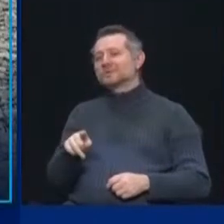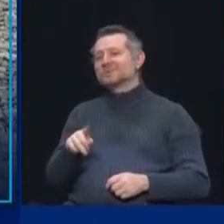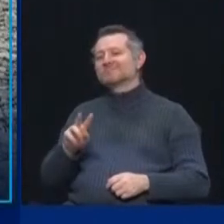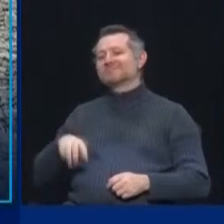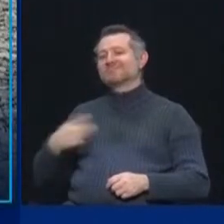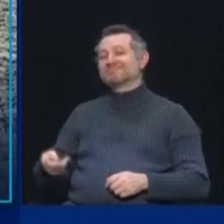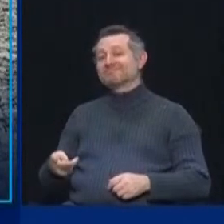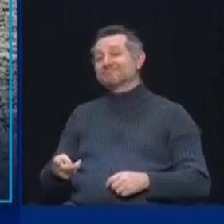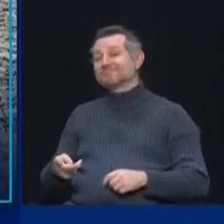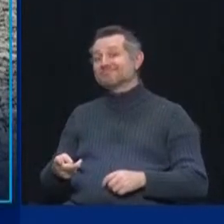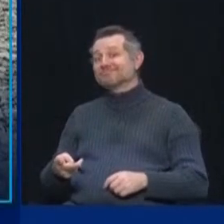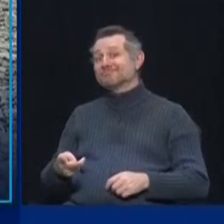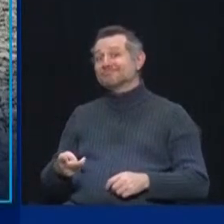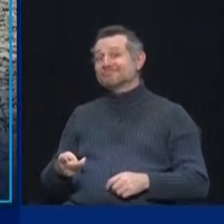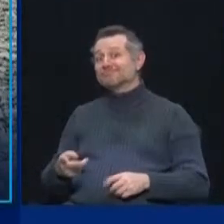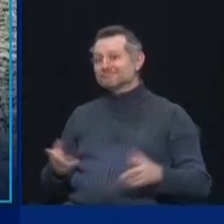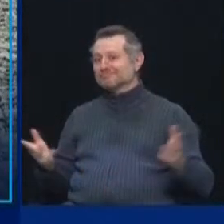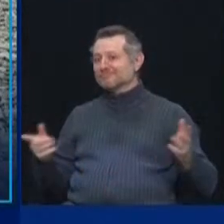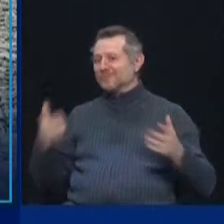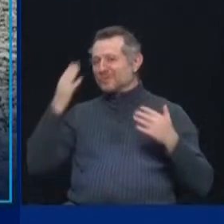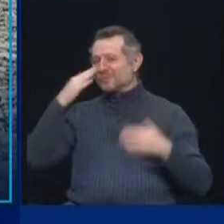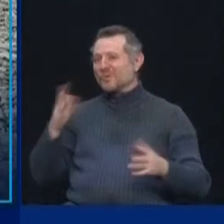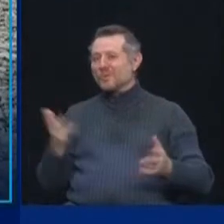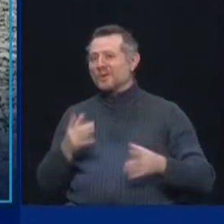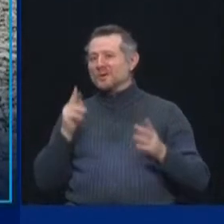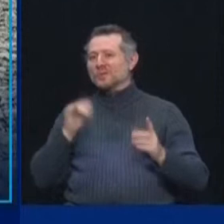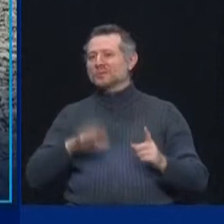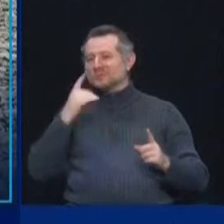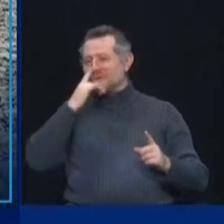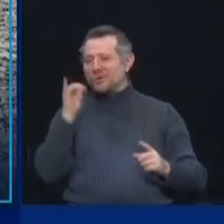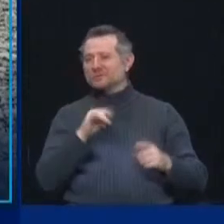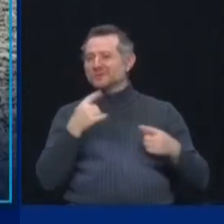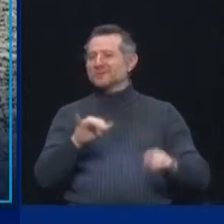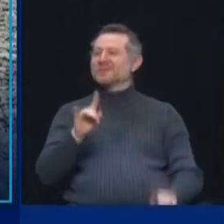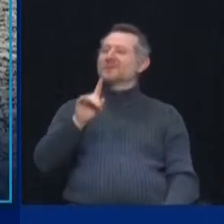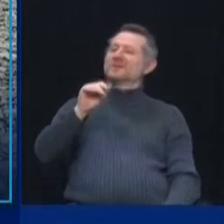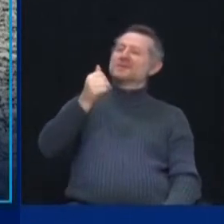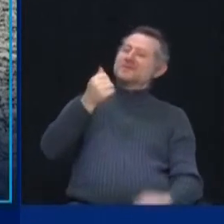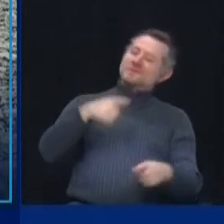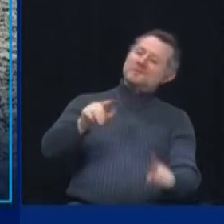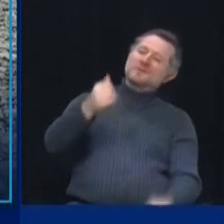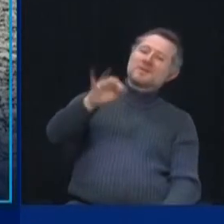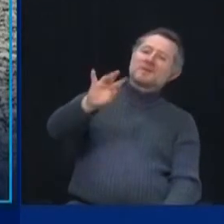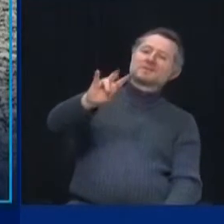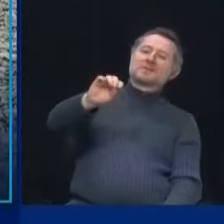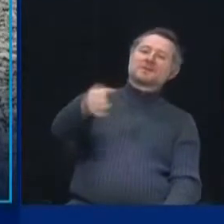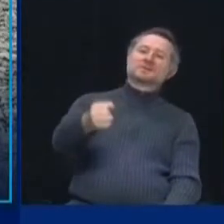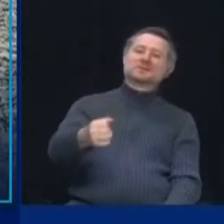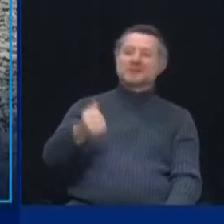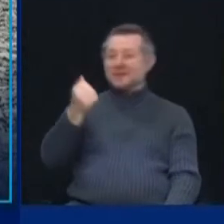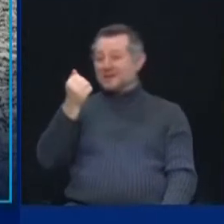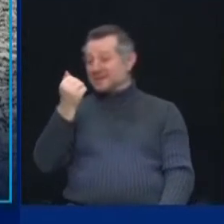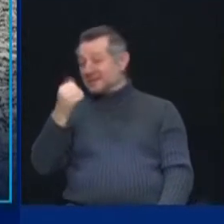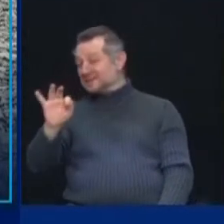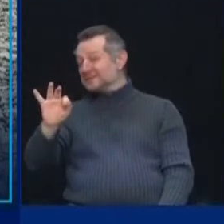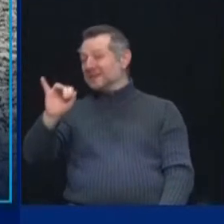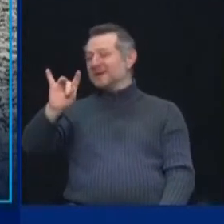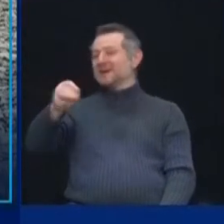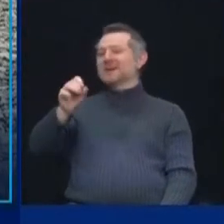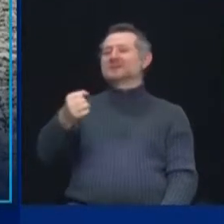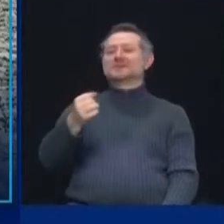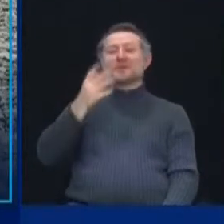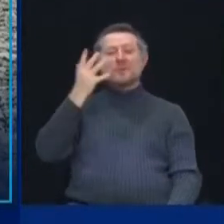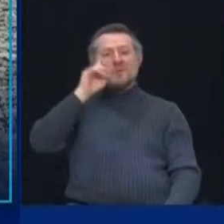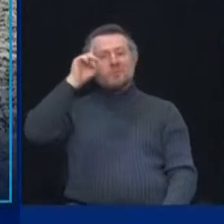What the city was like in the 70s, what it was like in the 80s, what the Bronx was like when they said the Bronx